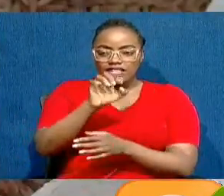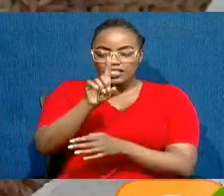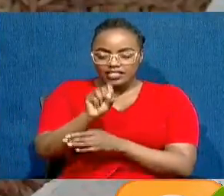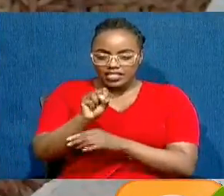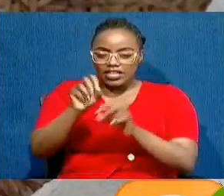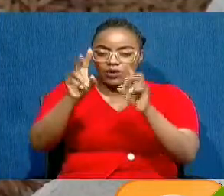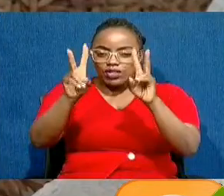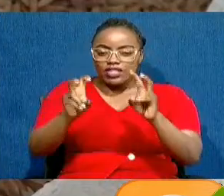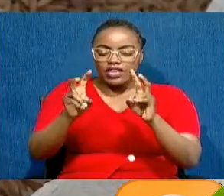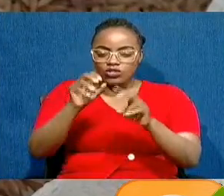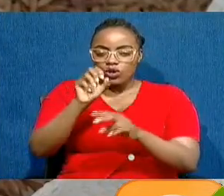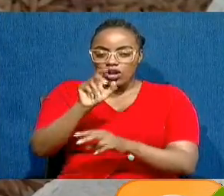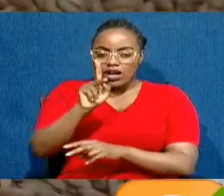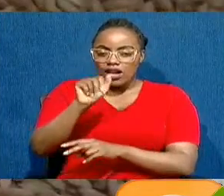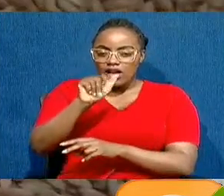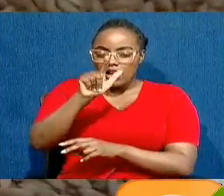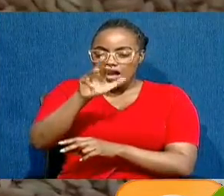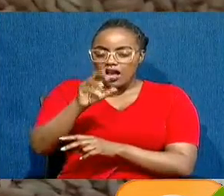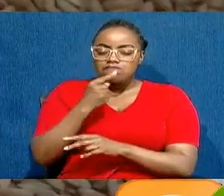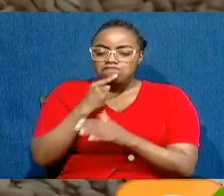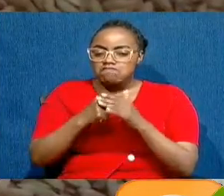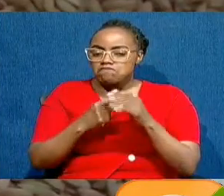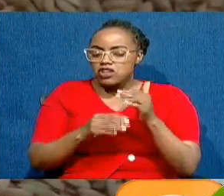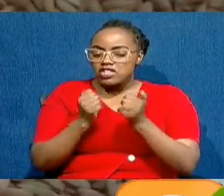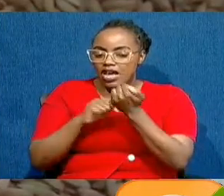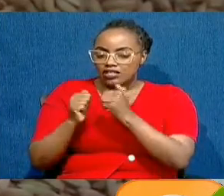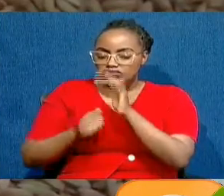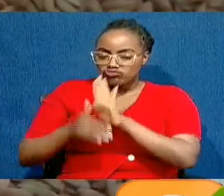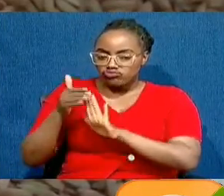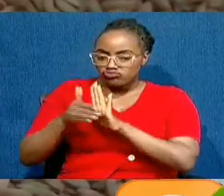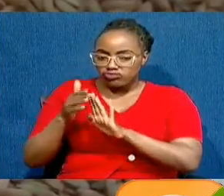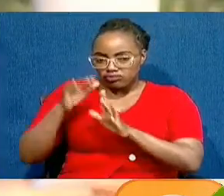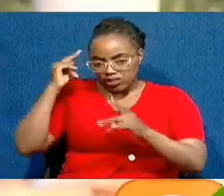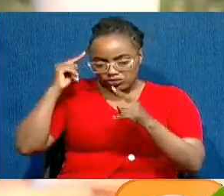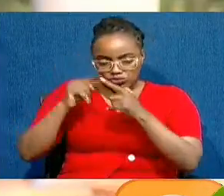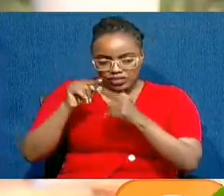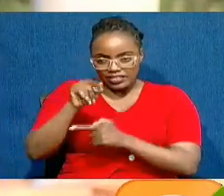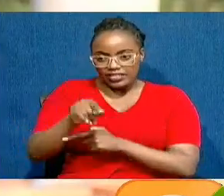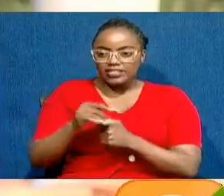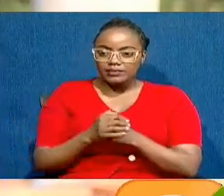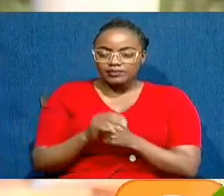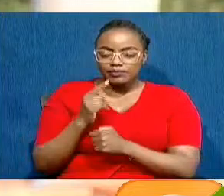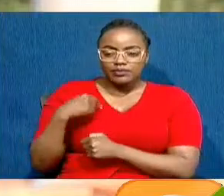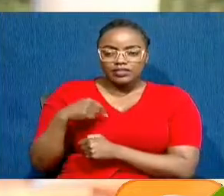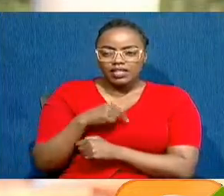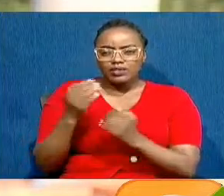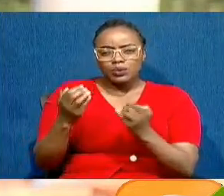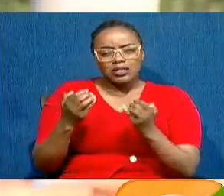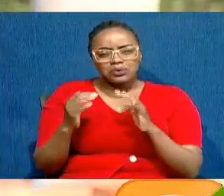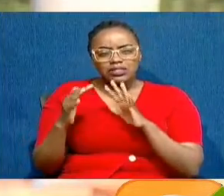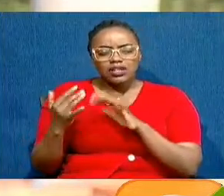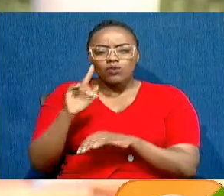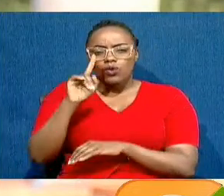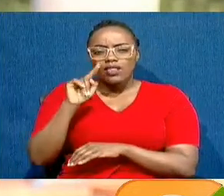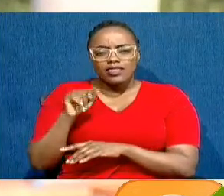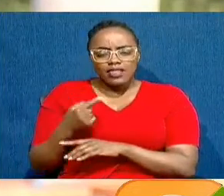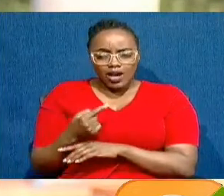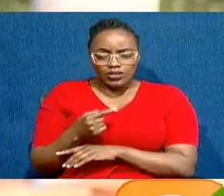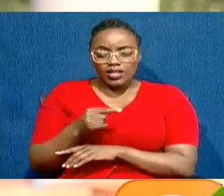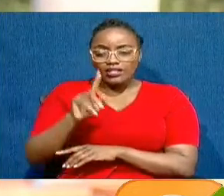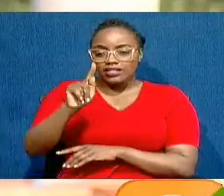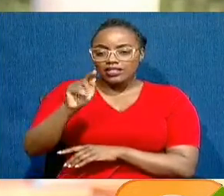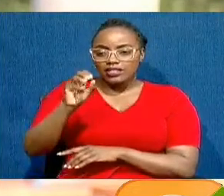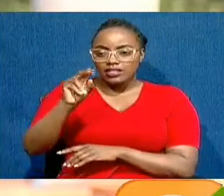issue KALRO says it is urgently working to address. Whereas we require about 1,000 metric